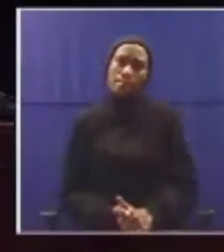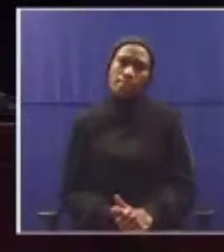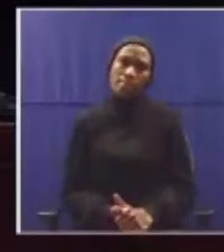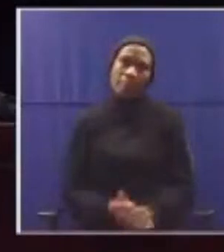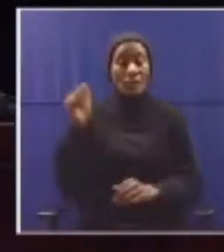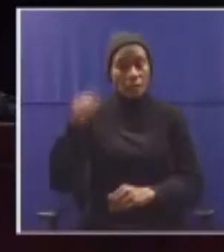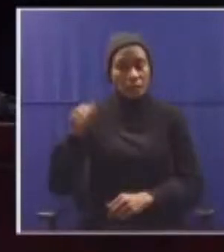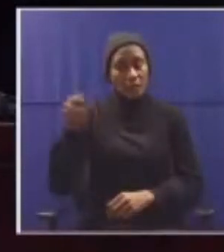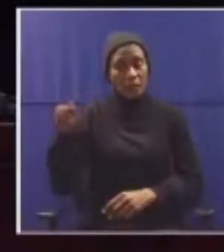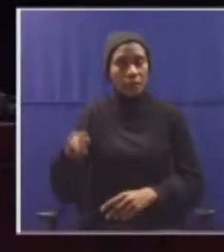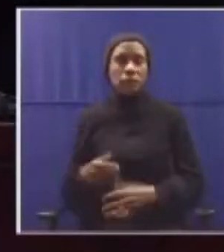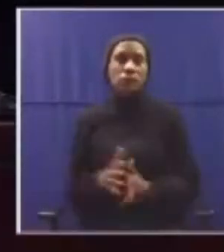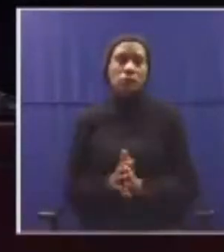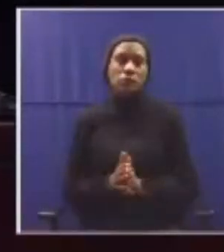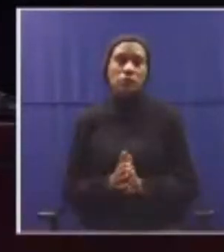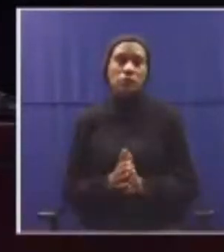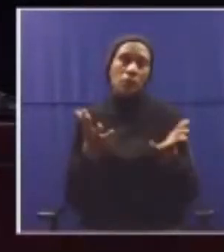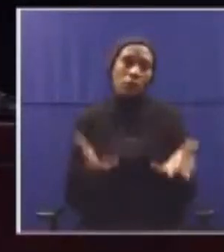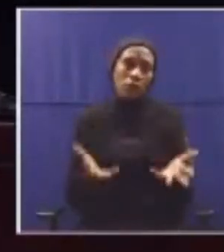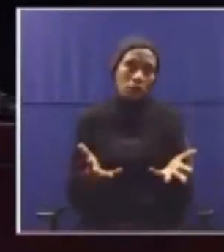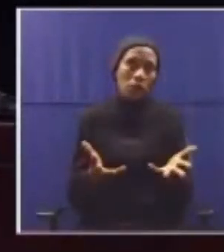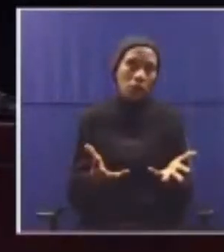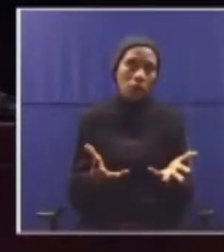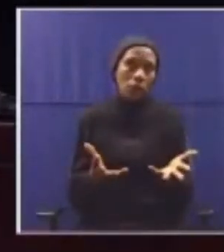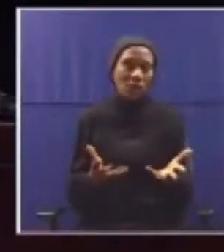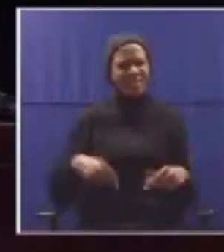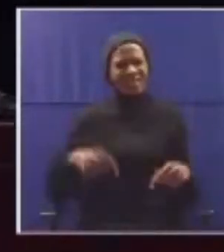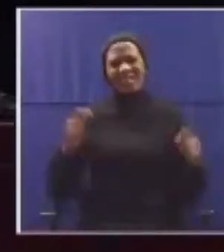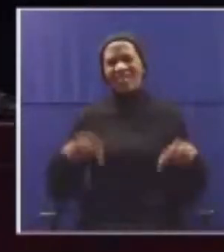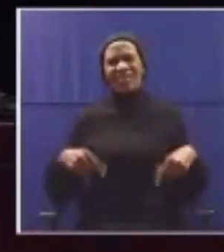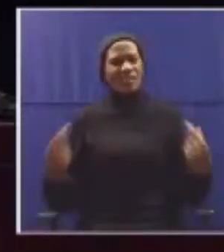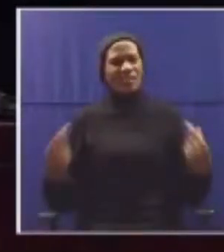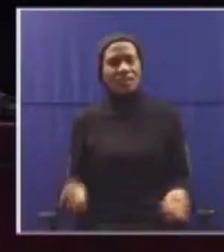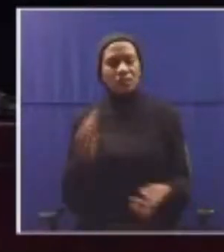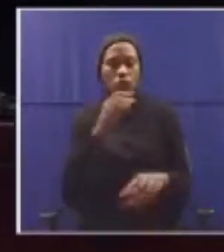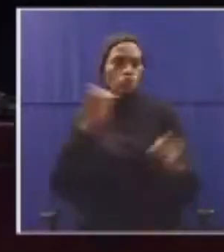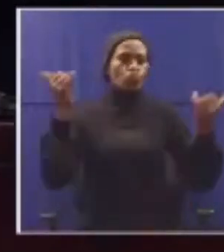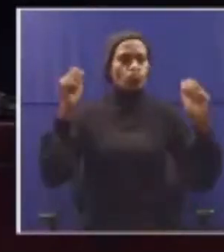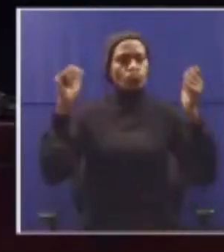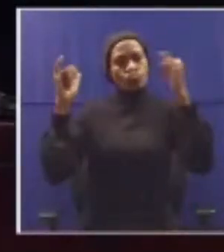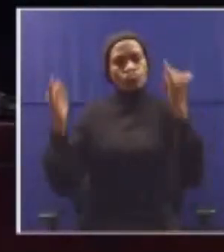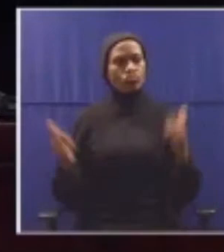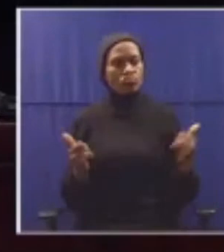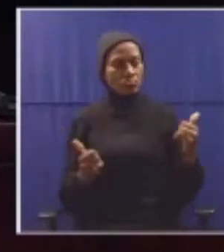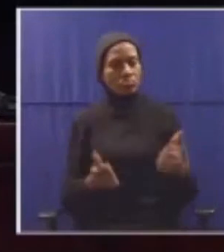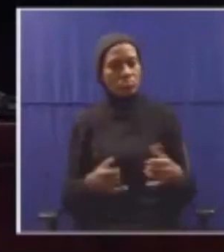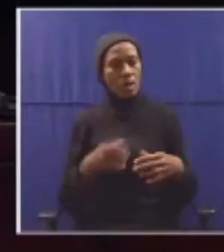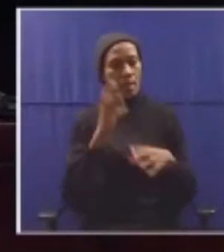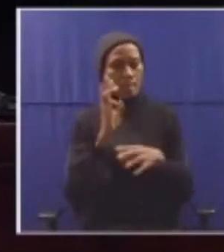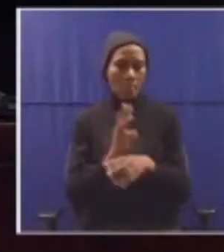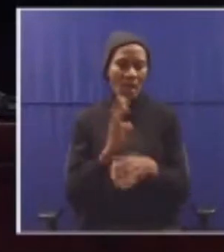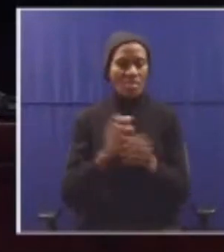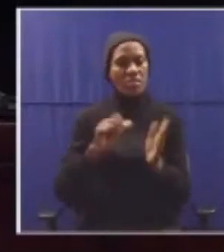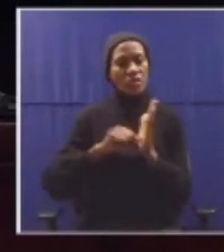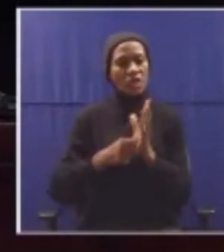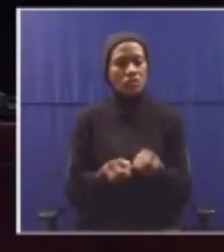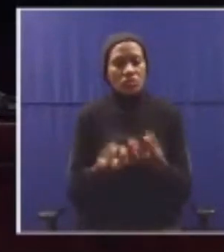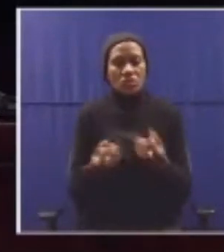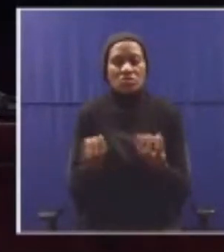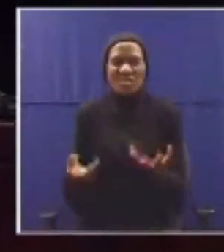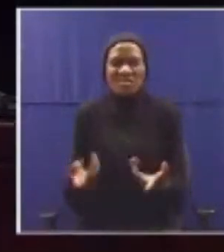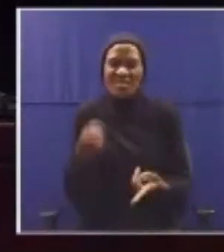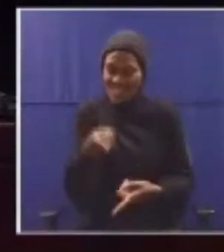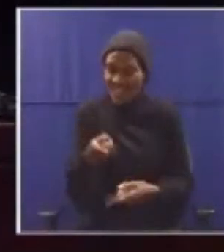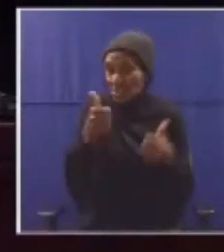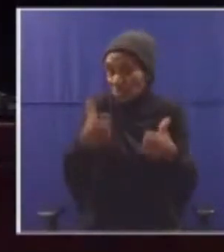Indeed, we can't celebrate because we give mothers grants, because